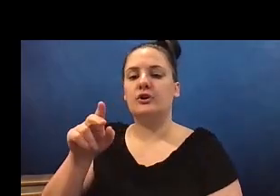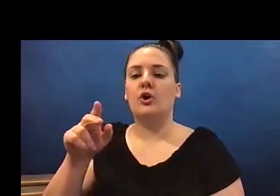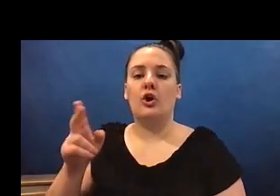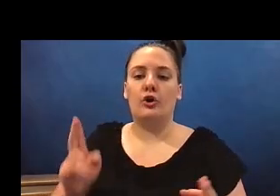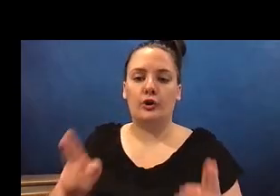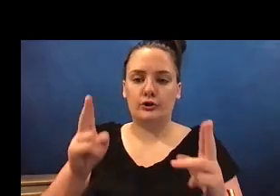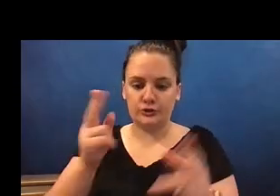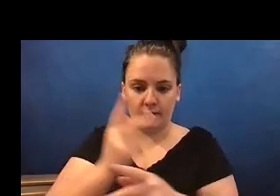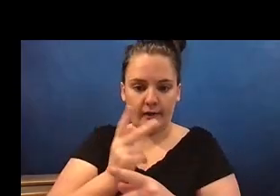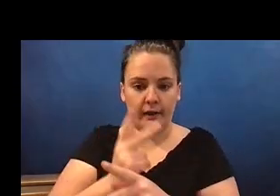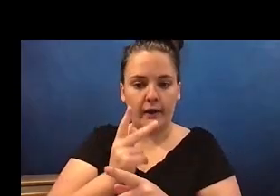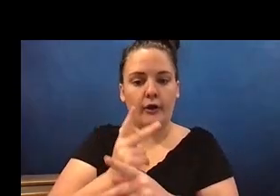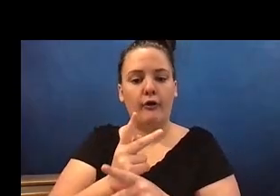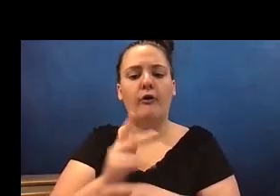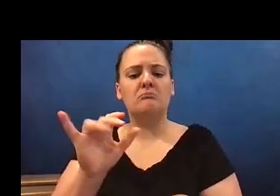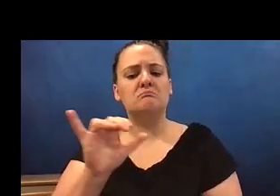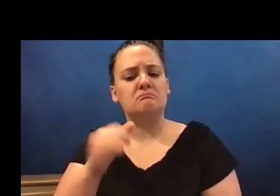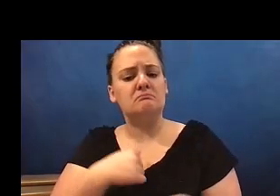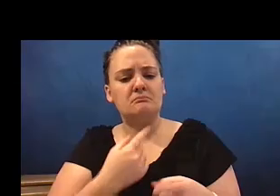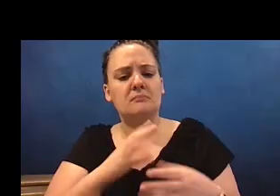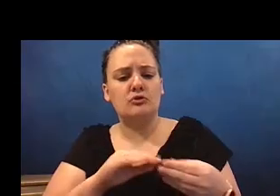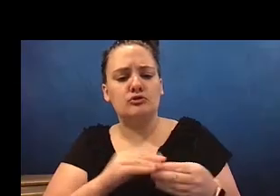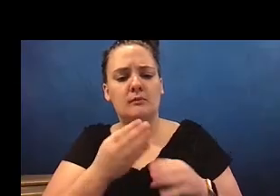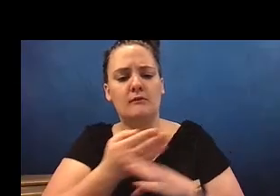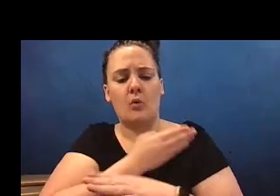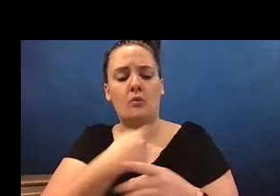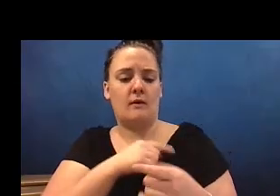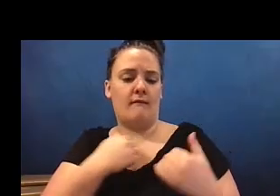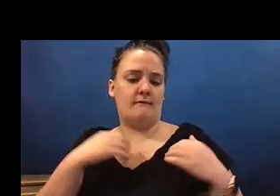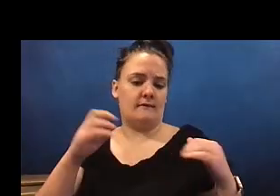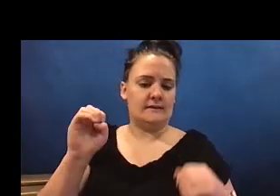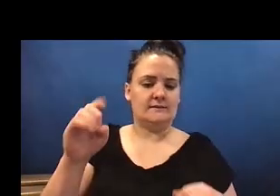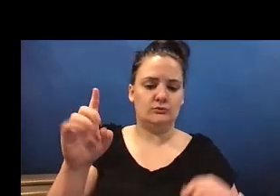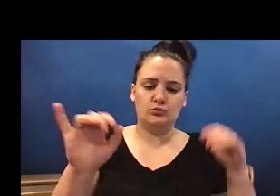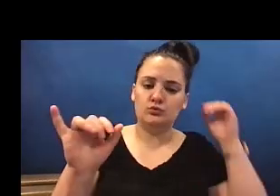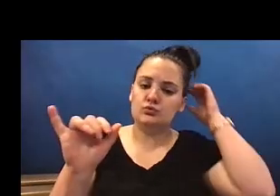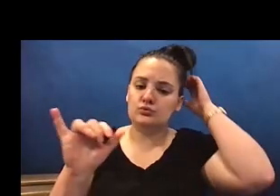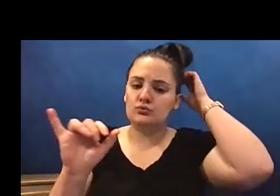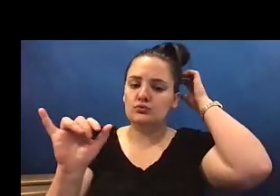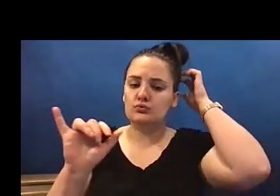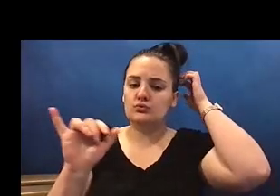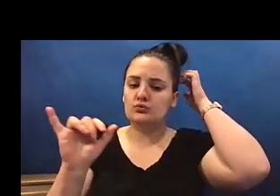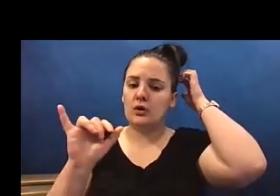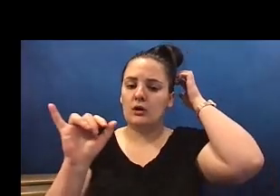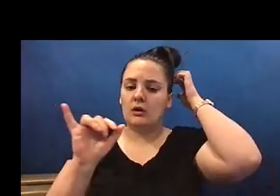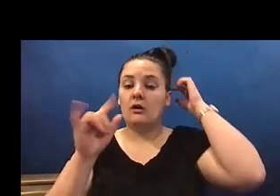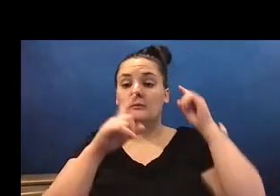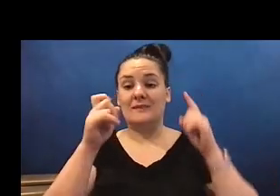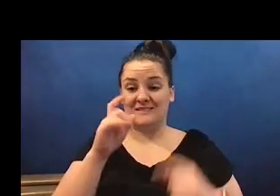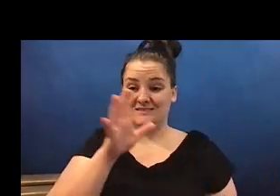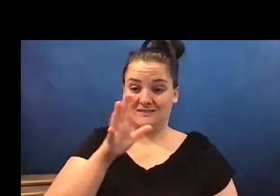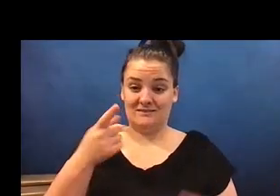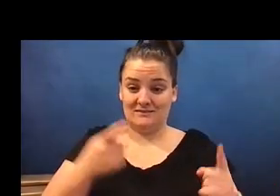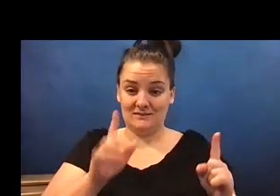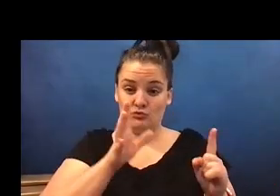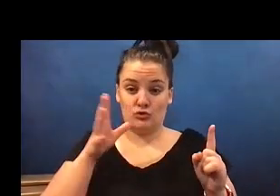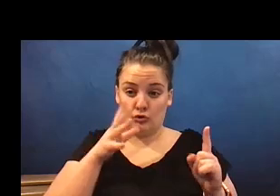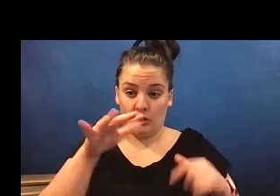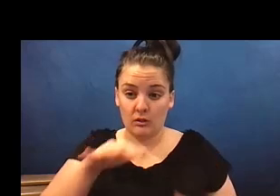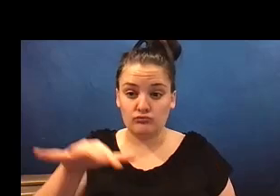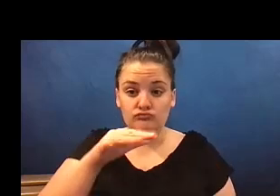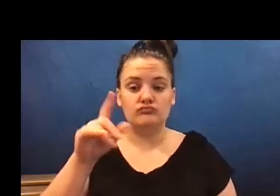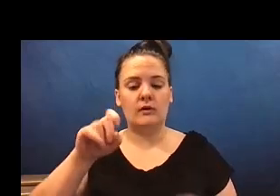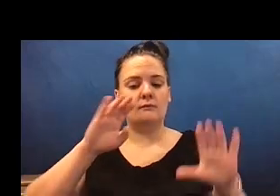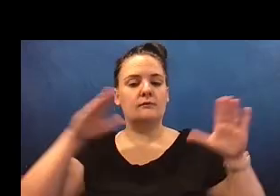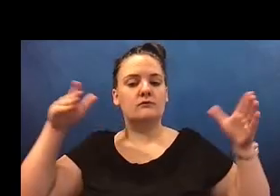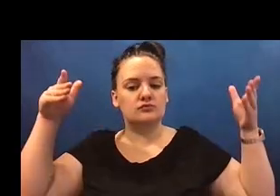because we were oversaturated in our market. In the rural space, we really had to pay attention to Brush. Linda